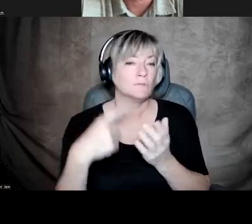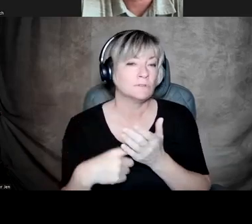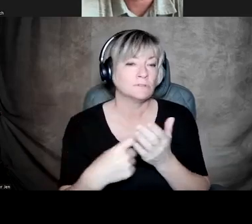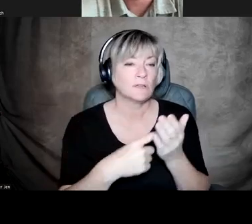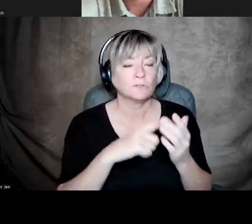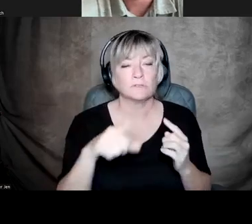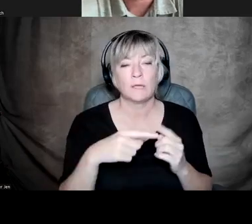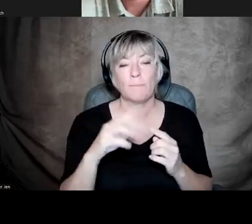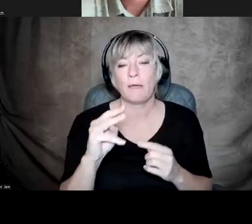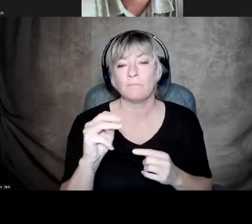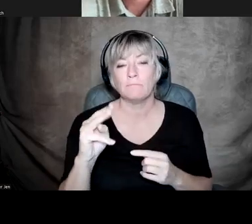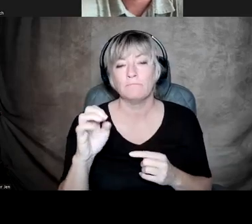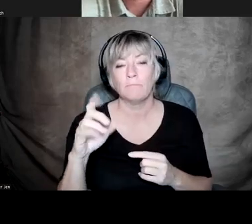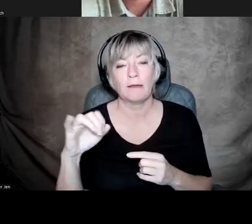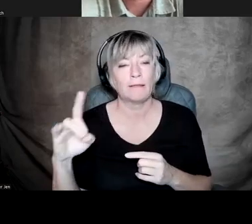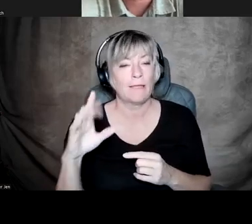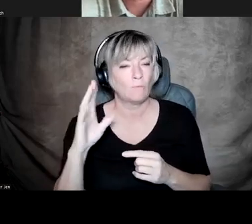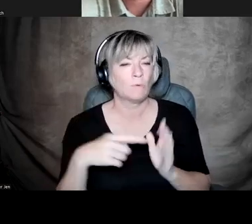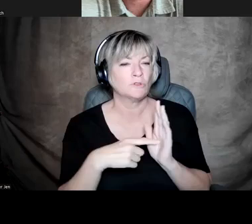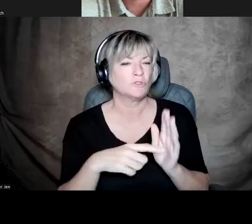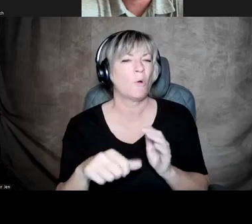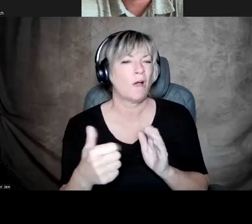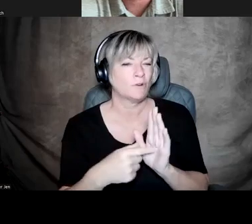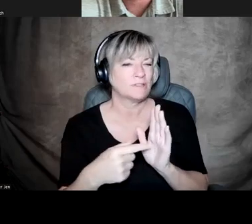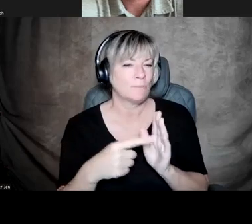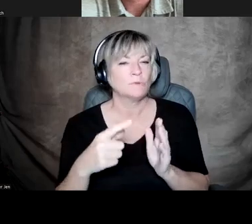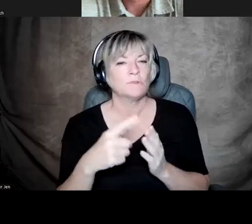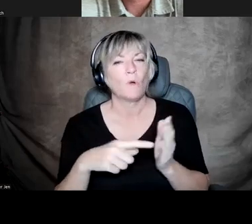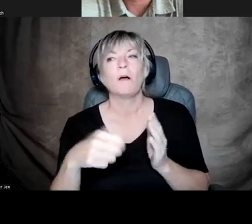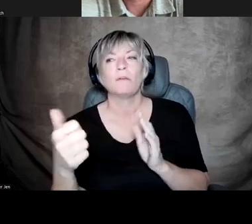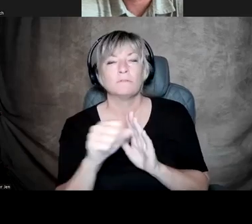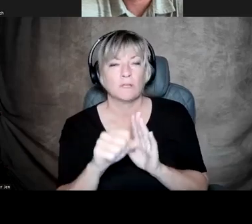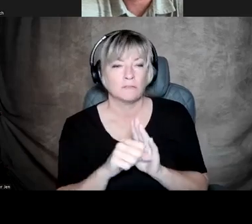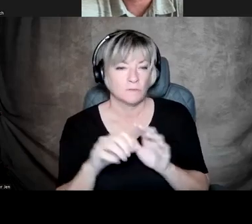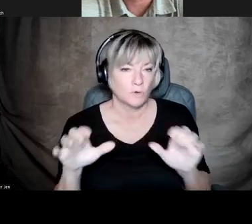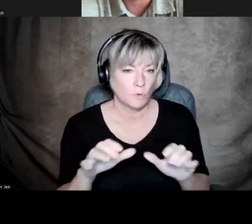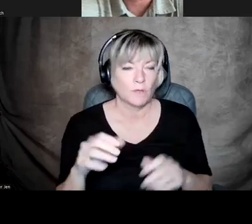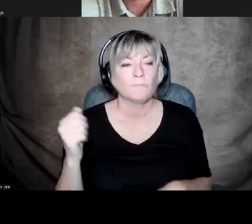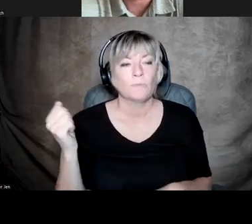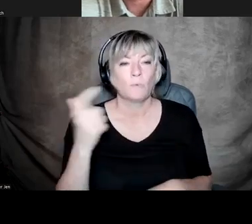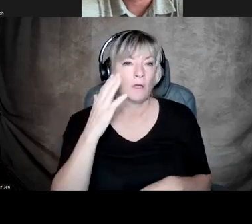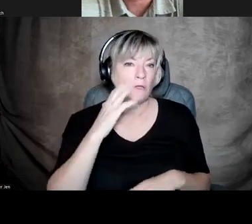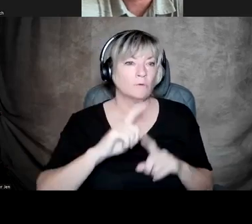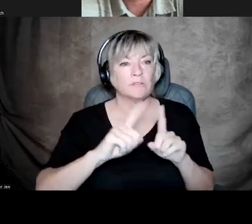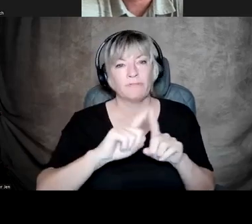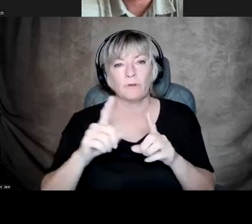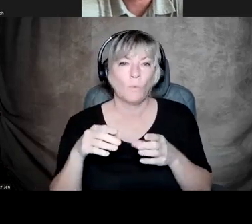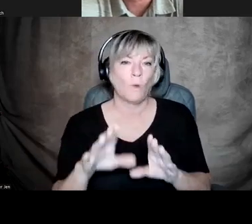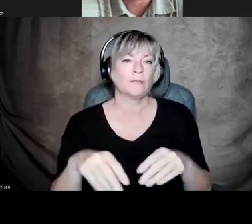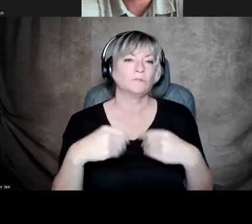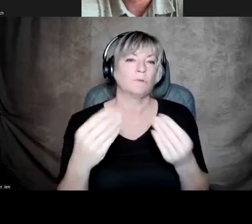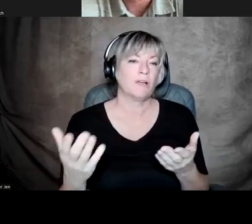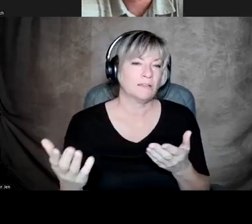Medicaid upfront, we'll bring forward other examples in terms of what states have done, because we all know that there's different delivery systems that exist in